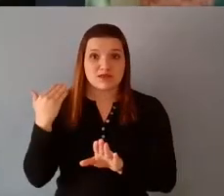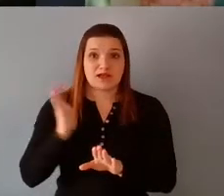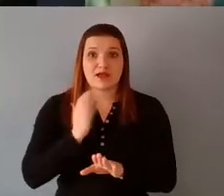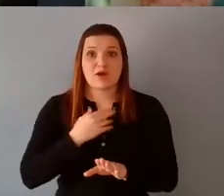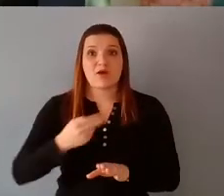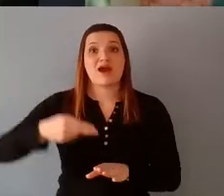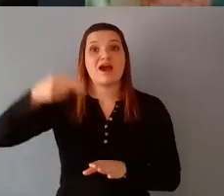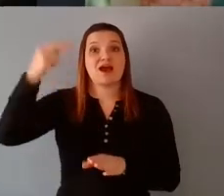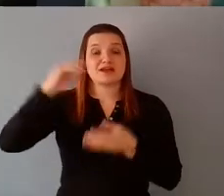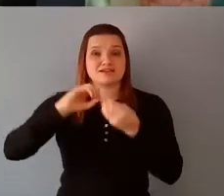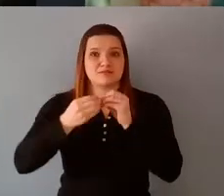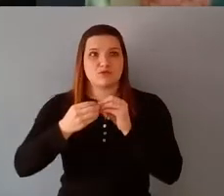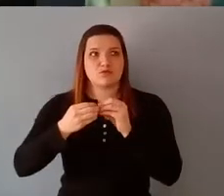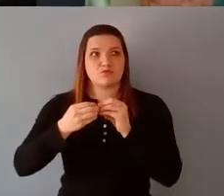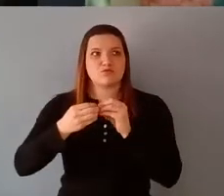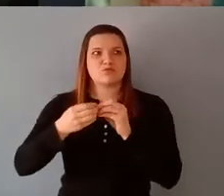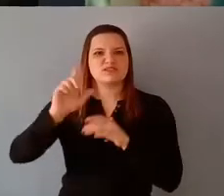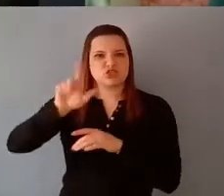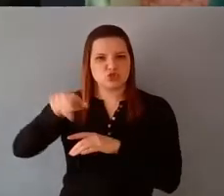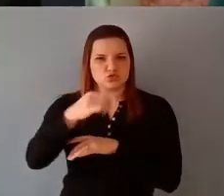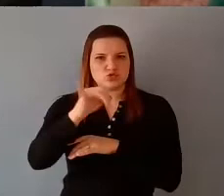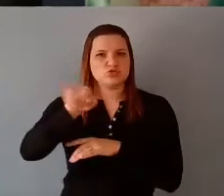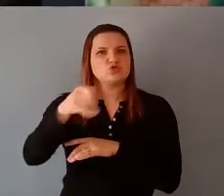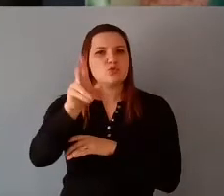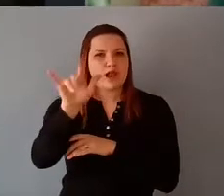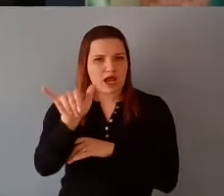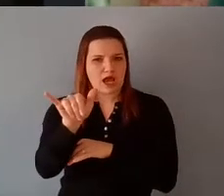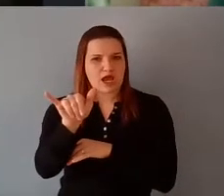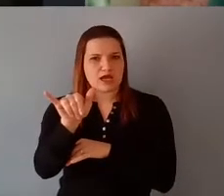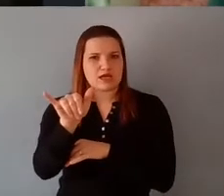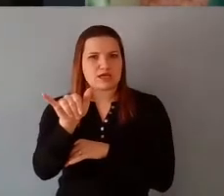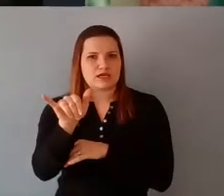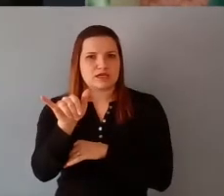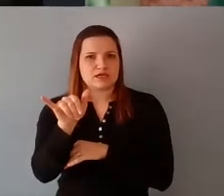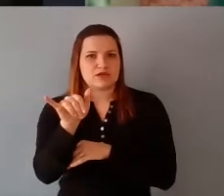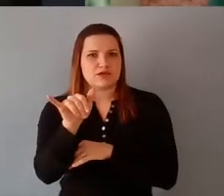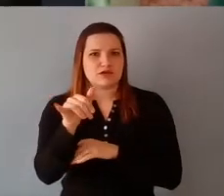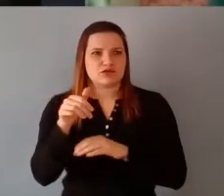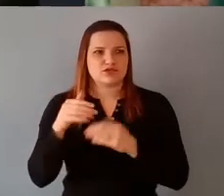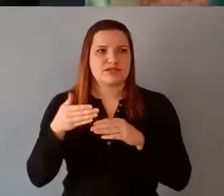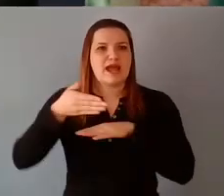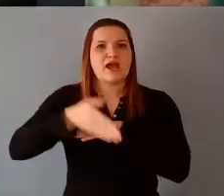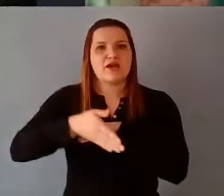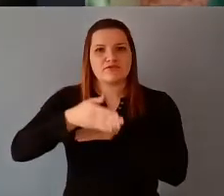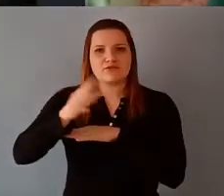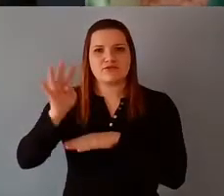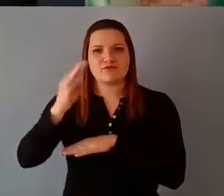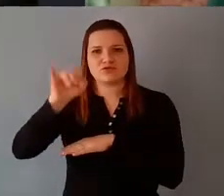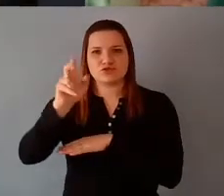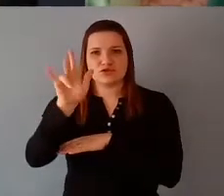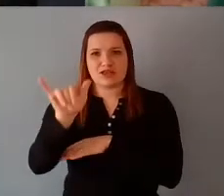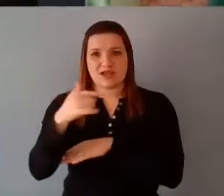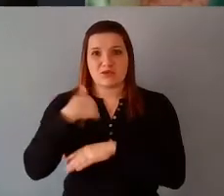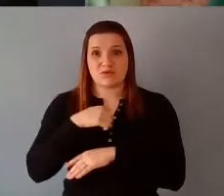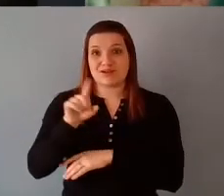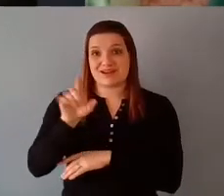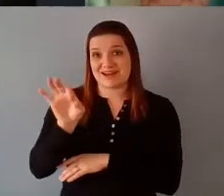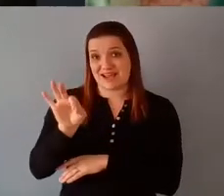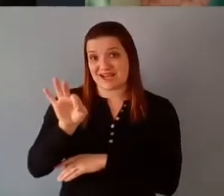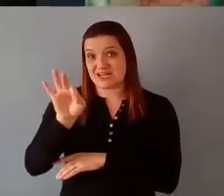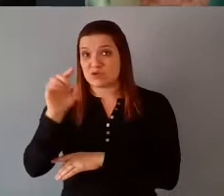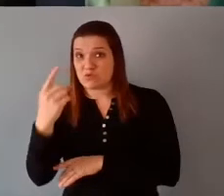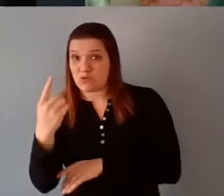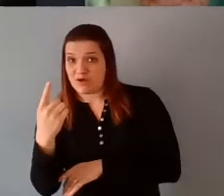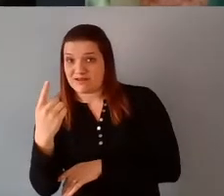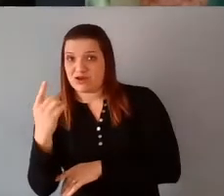was back in late July, a few weeks out from the 4th of July holiday, and we hit 91 on a Saturday. But